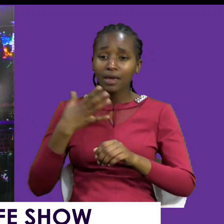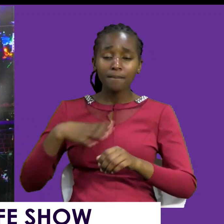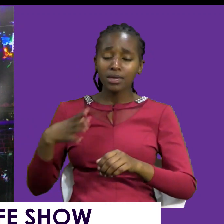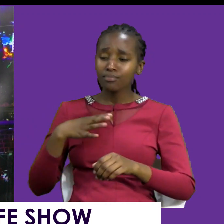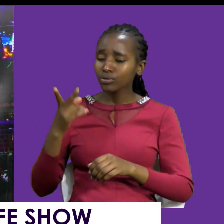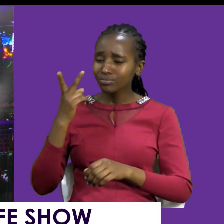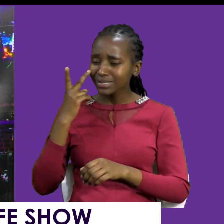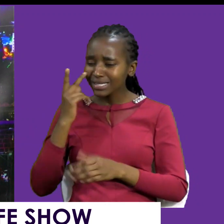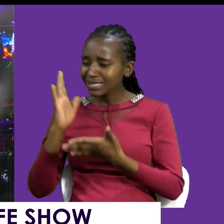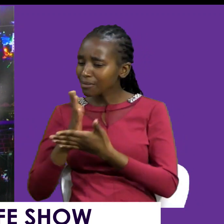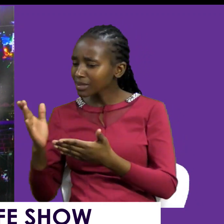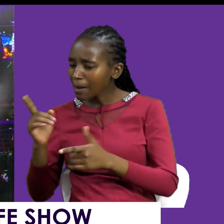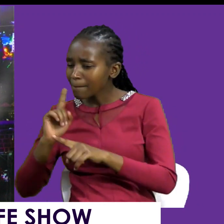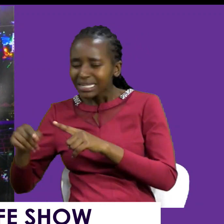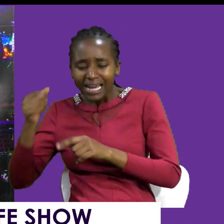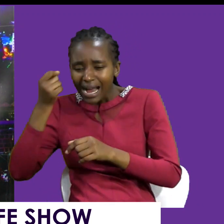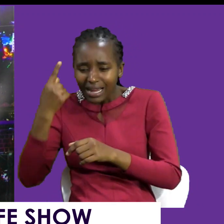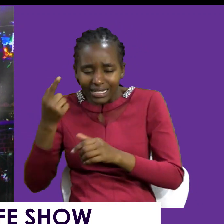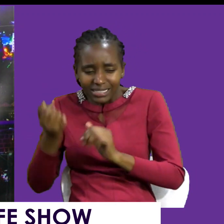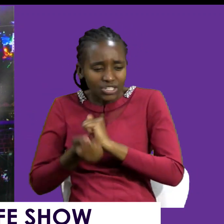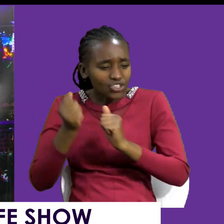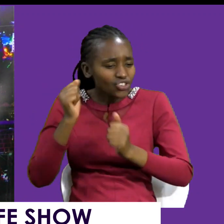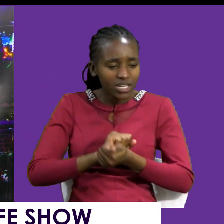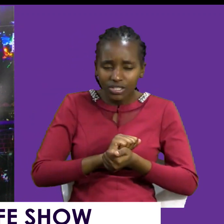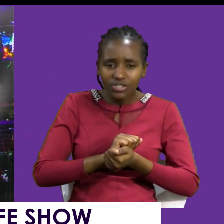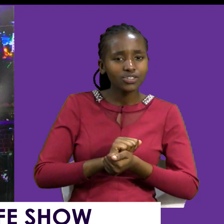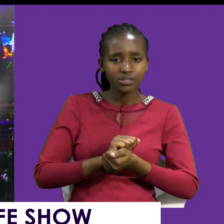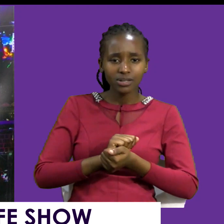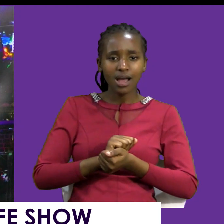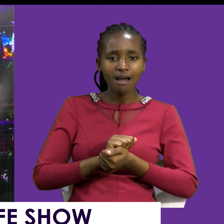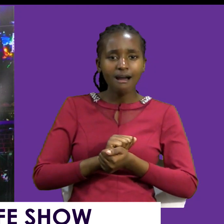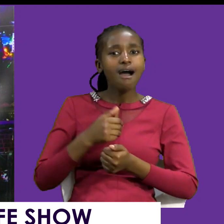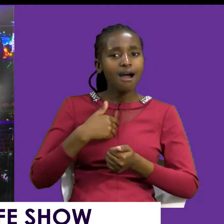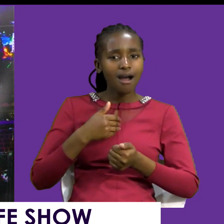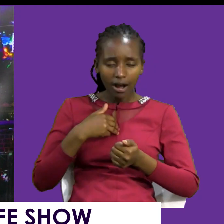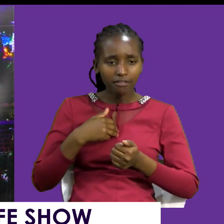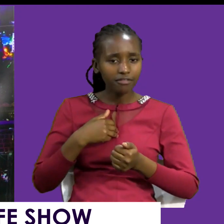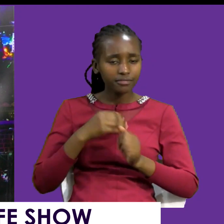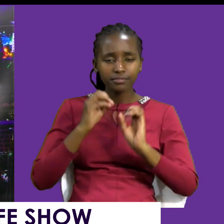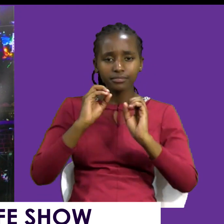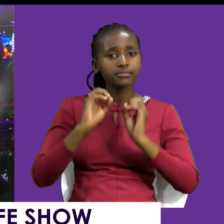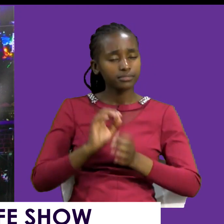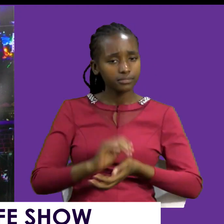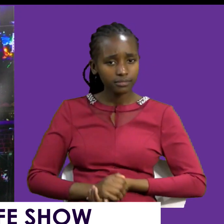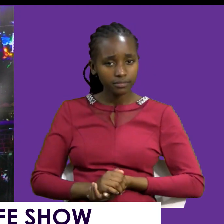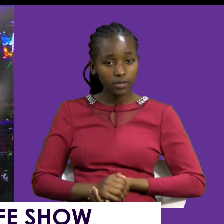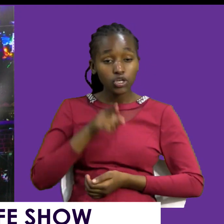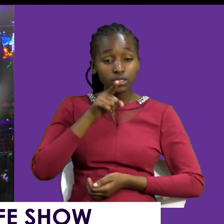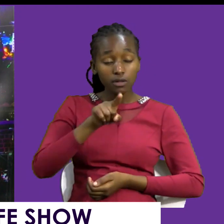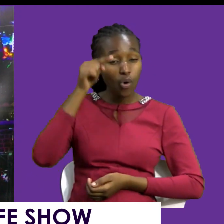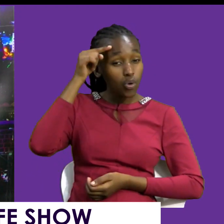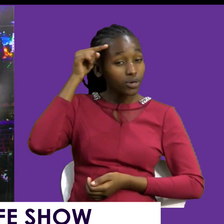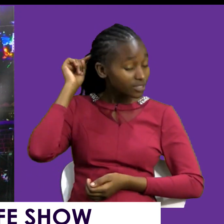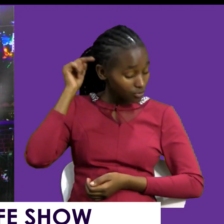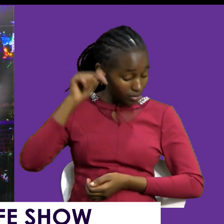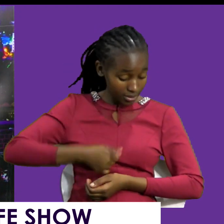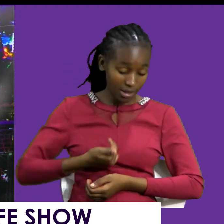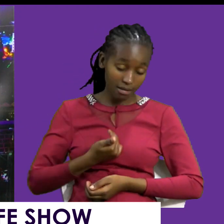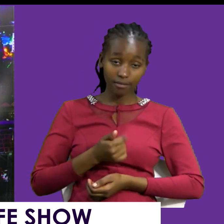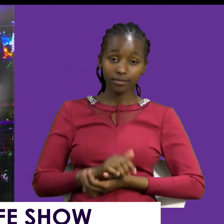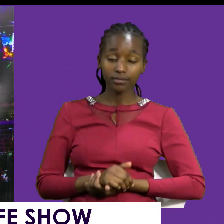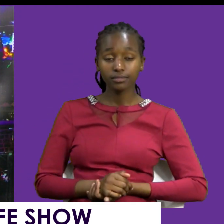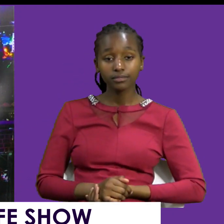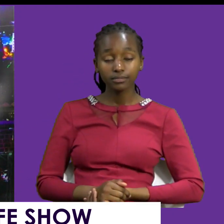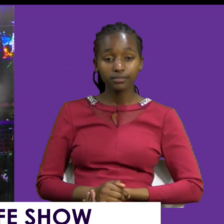They may not understand that probably you're working on something today. So you are the original you. So what happens